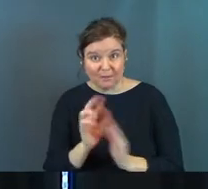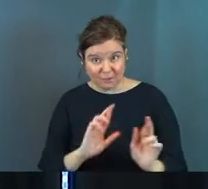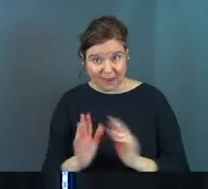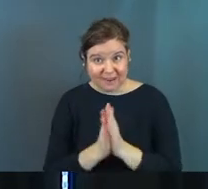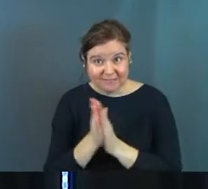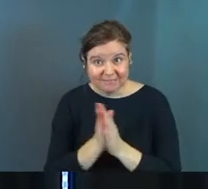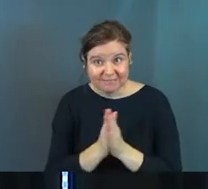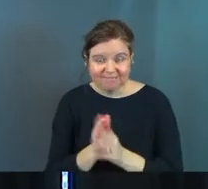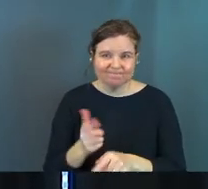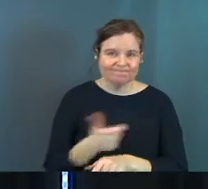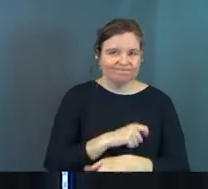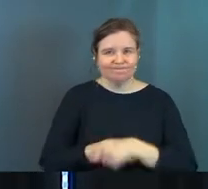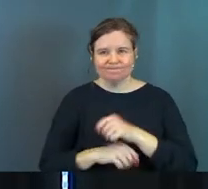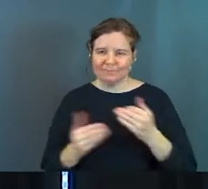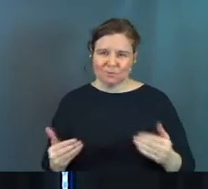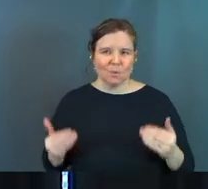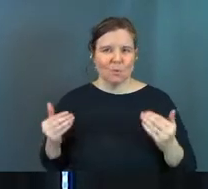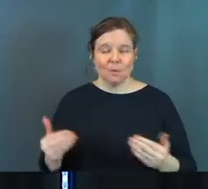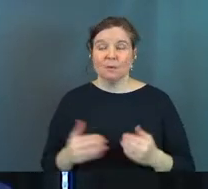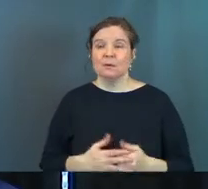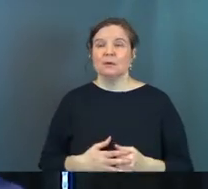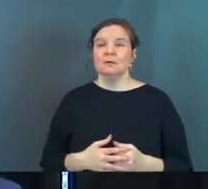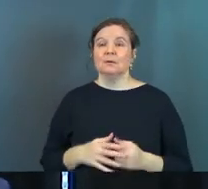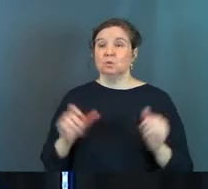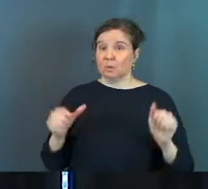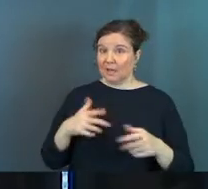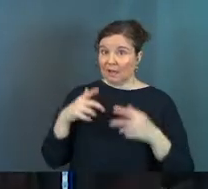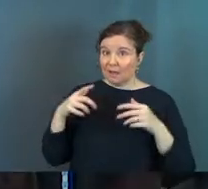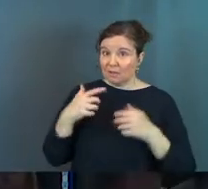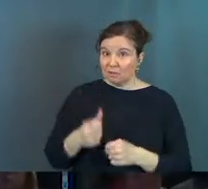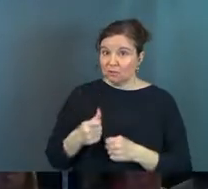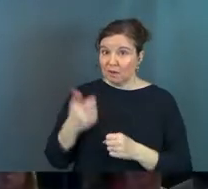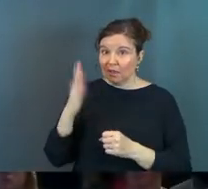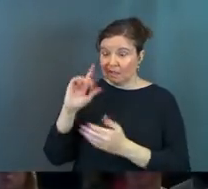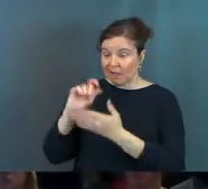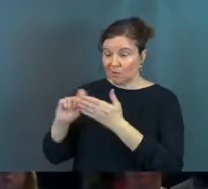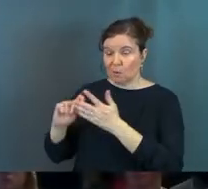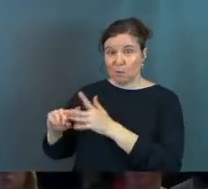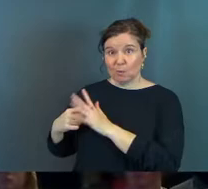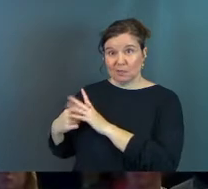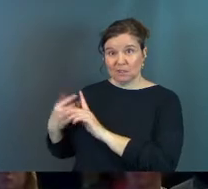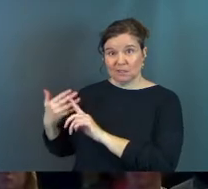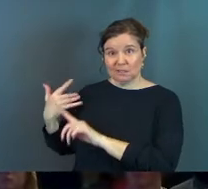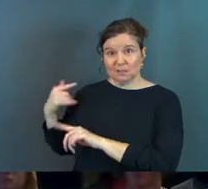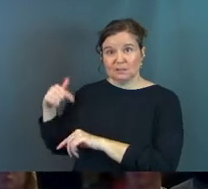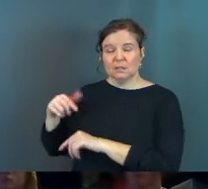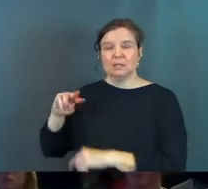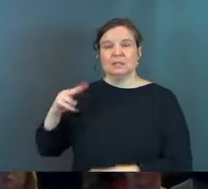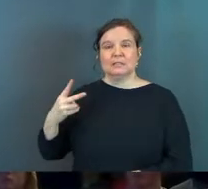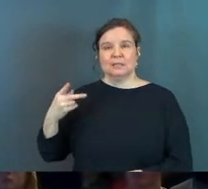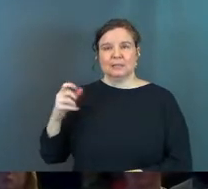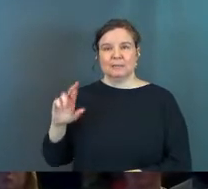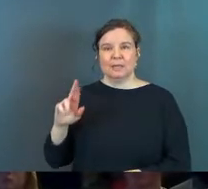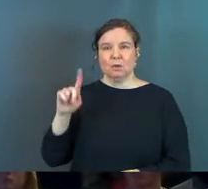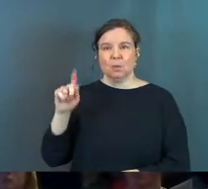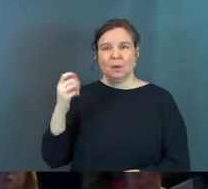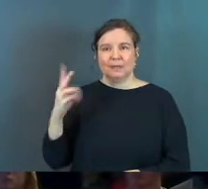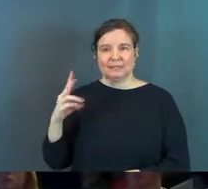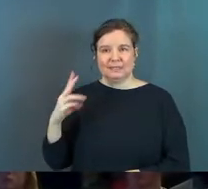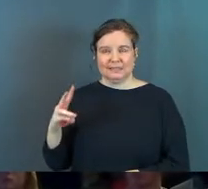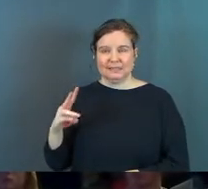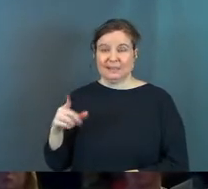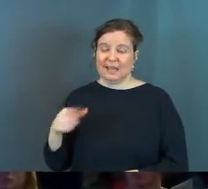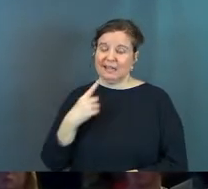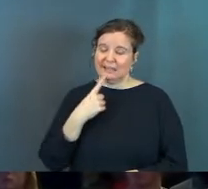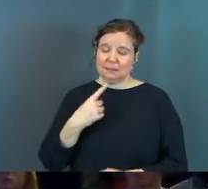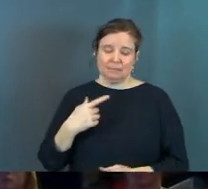ready? Let's go. Okay, so can I trust God wrote it originally? So this is 2 Peter 1:16, and he